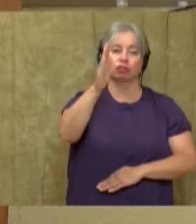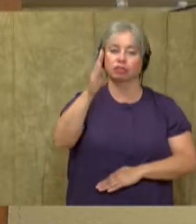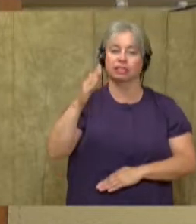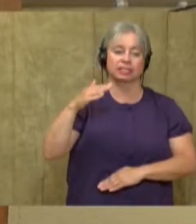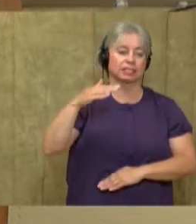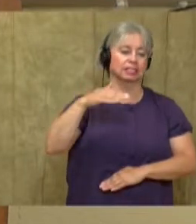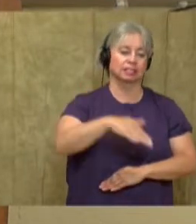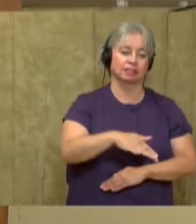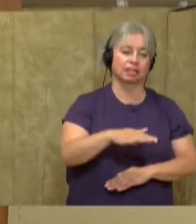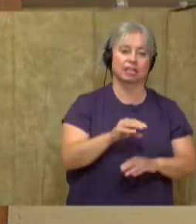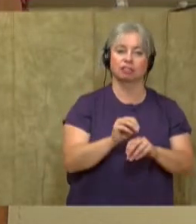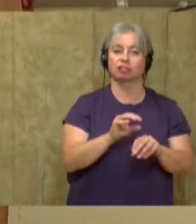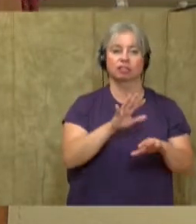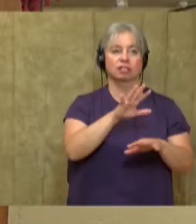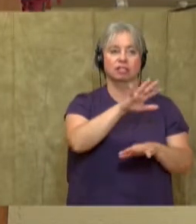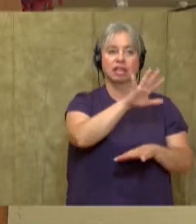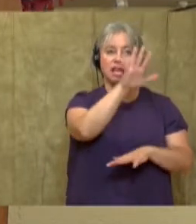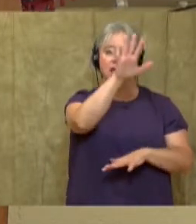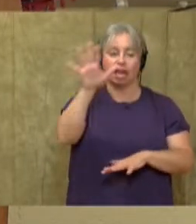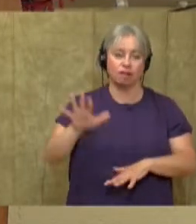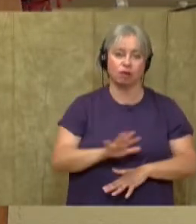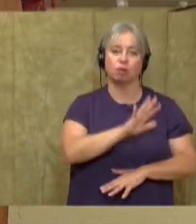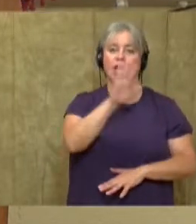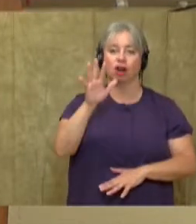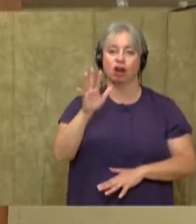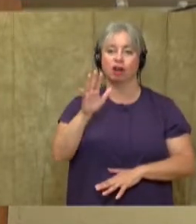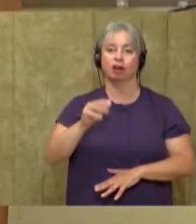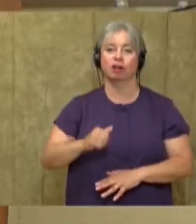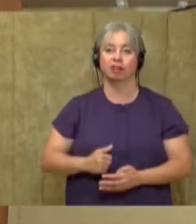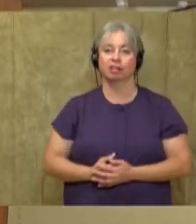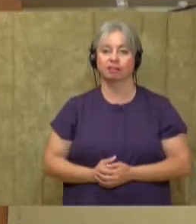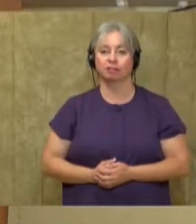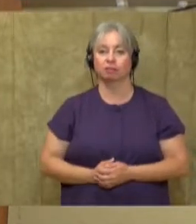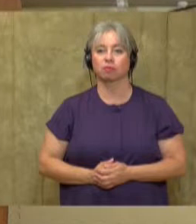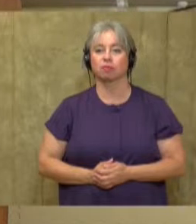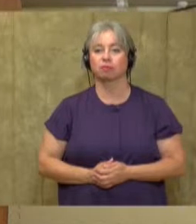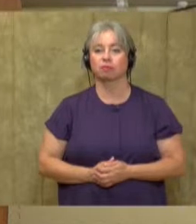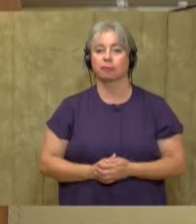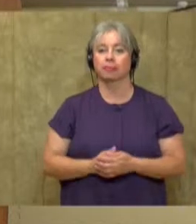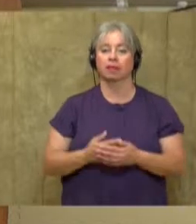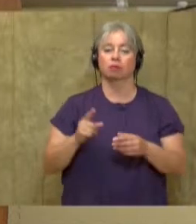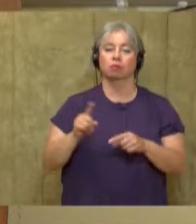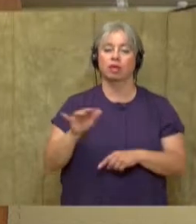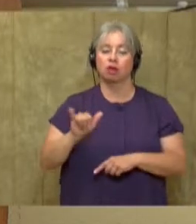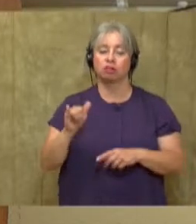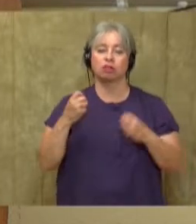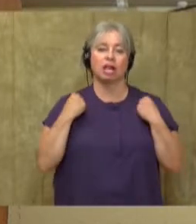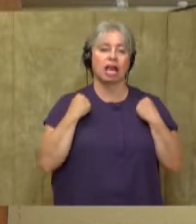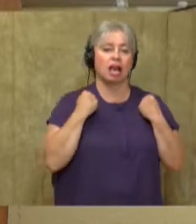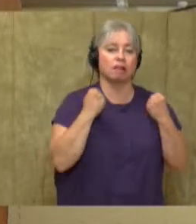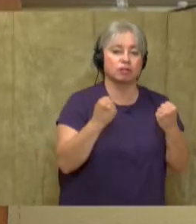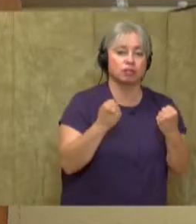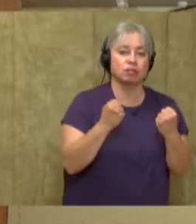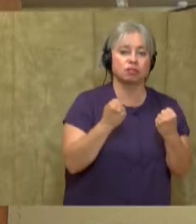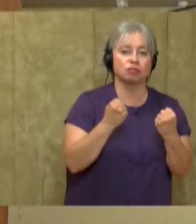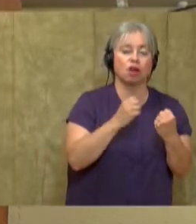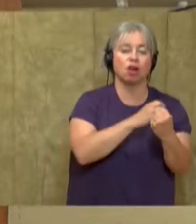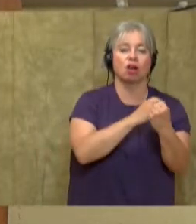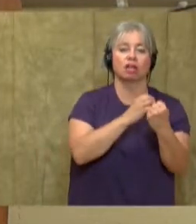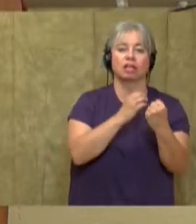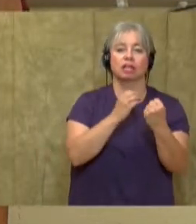decrease, it's just everywhere. And so we also have strong and weak. If you look at strong